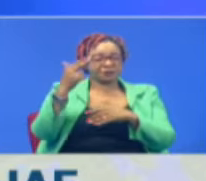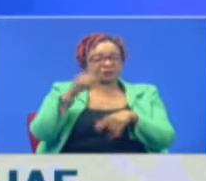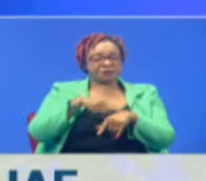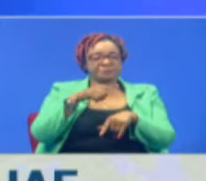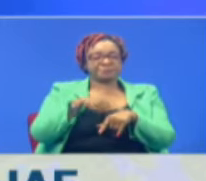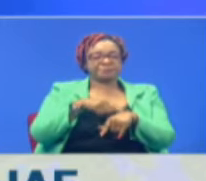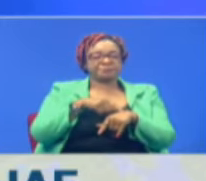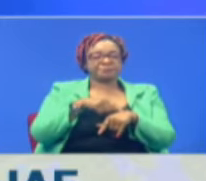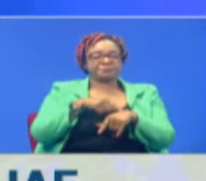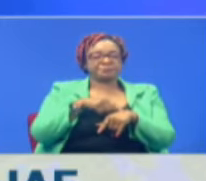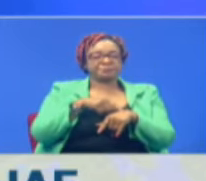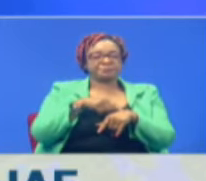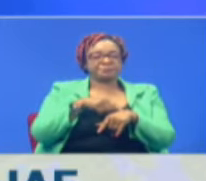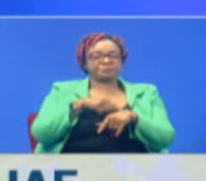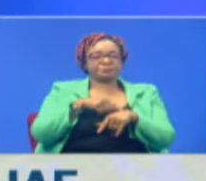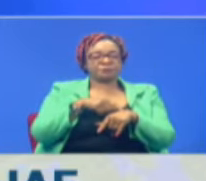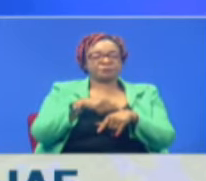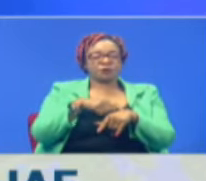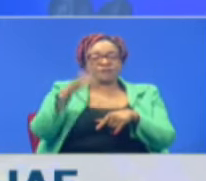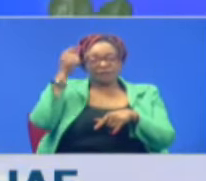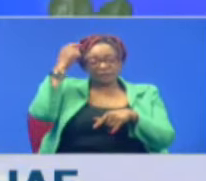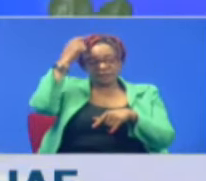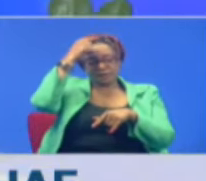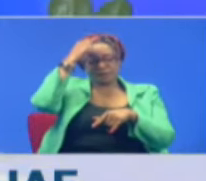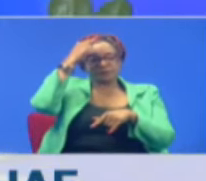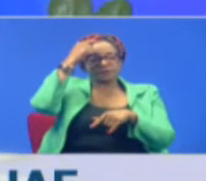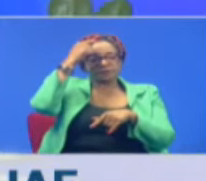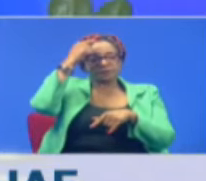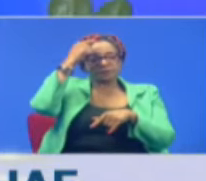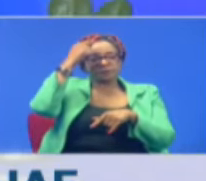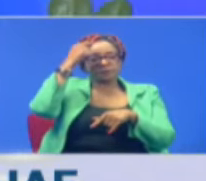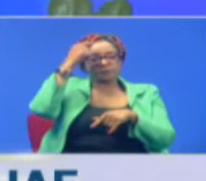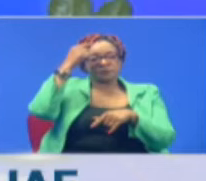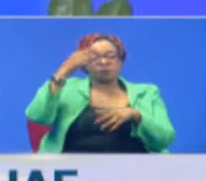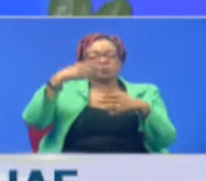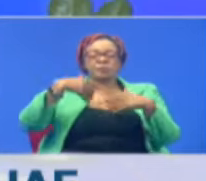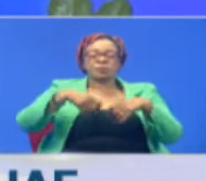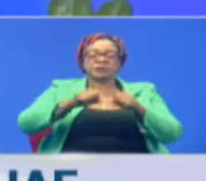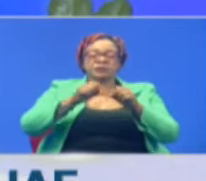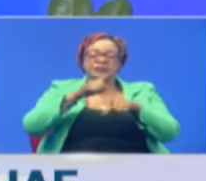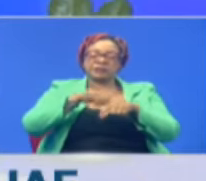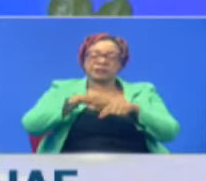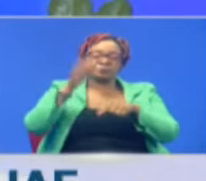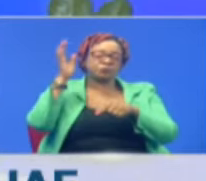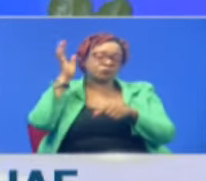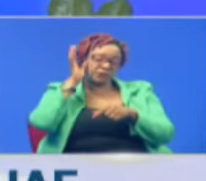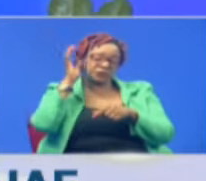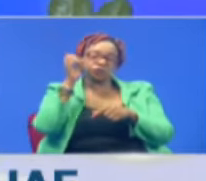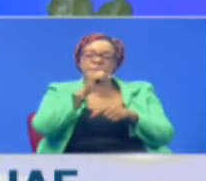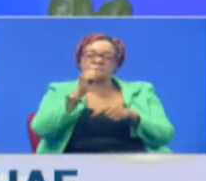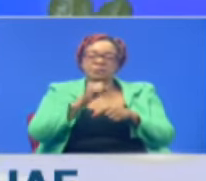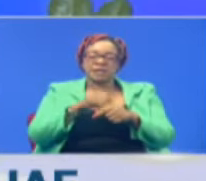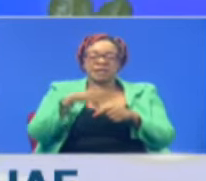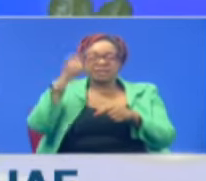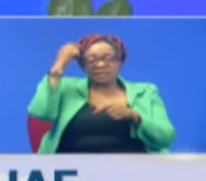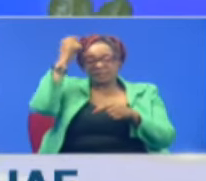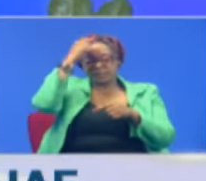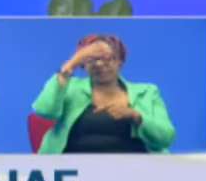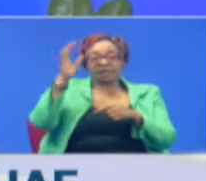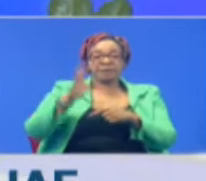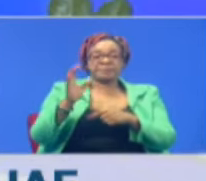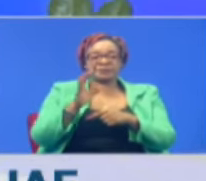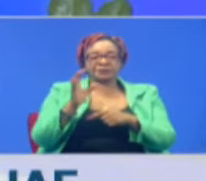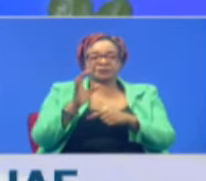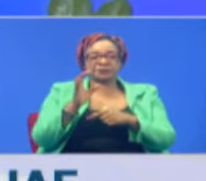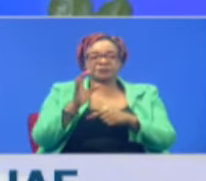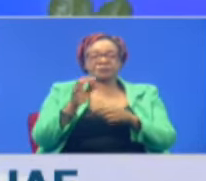tenure of Simeon Nyachai. We would take time to listen to Mzee Nyachai in cabinet. It was